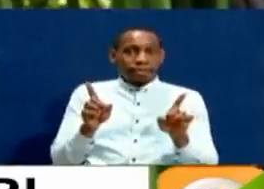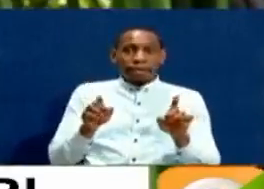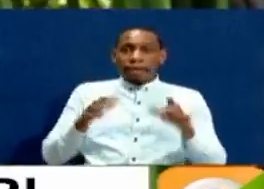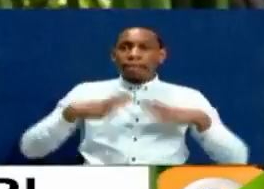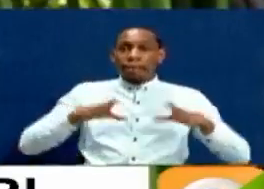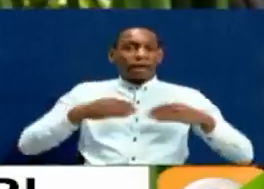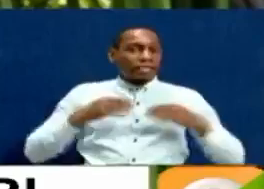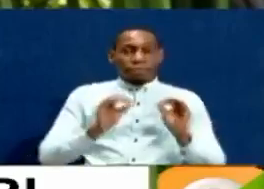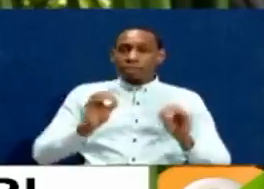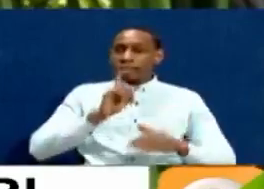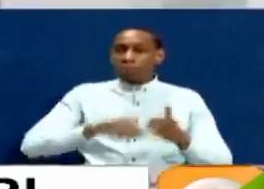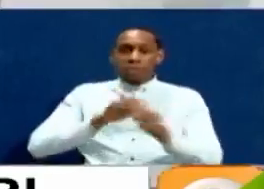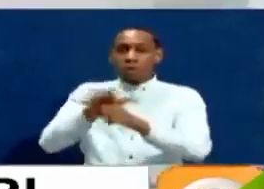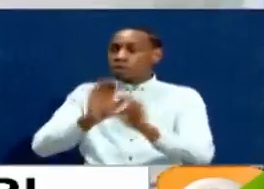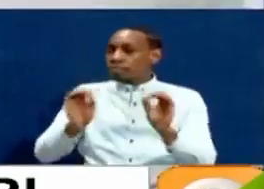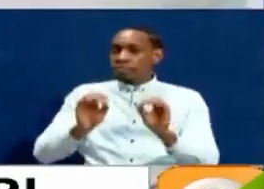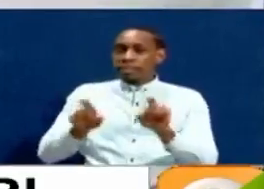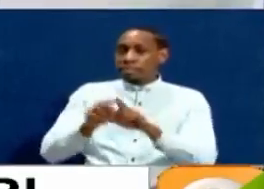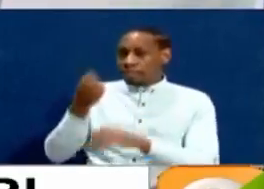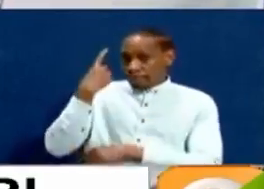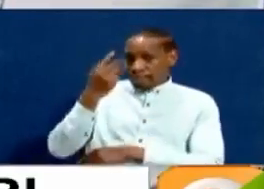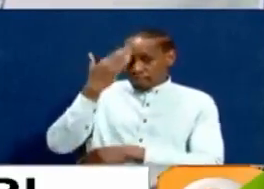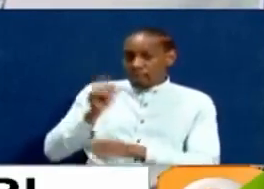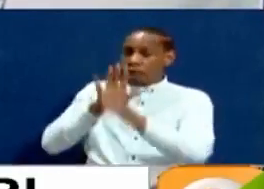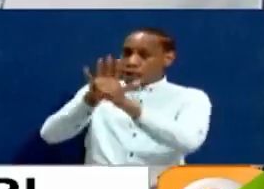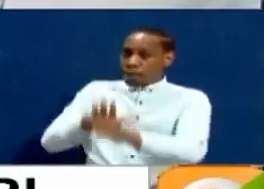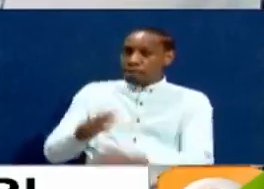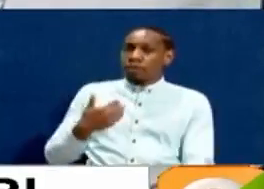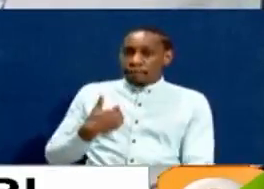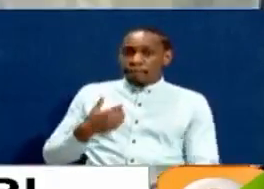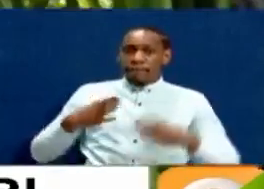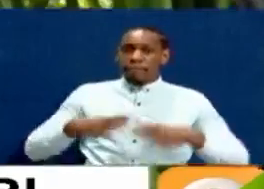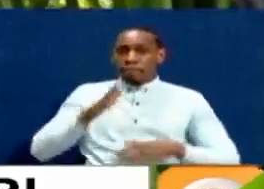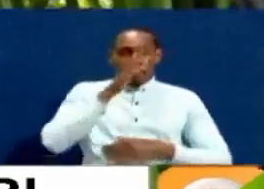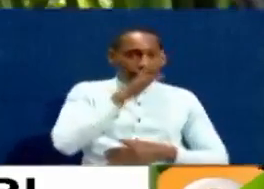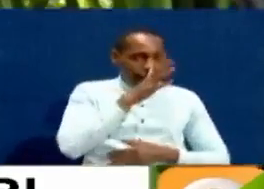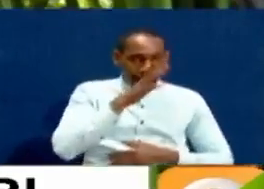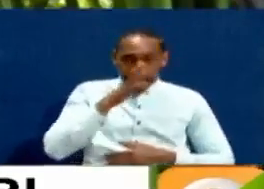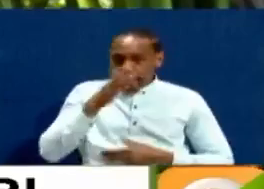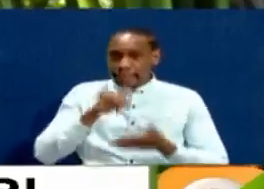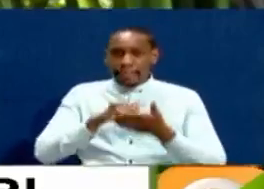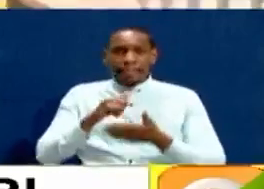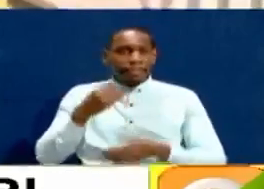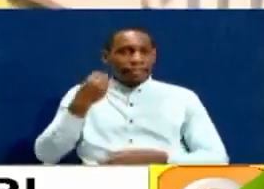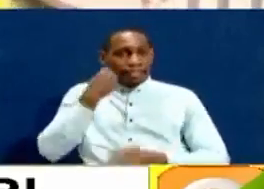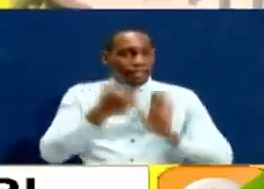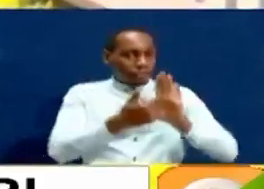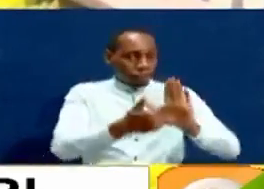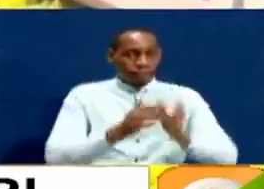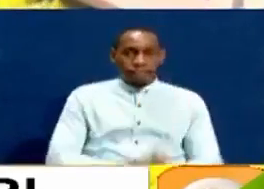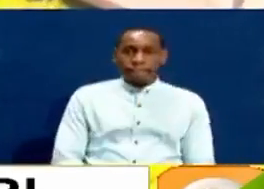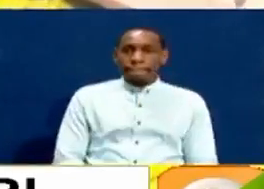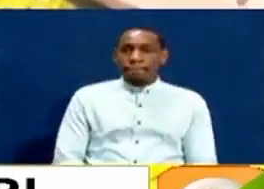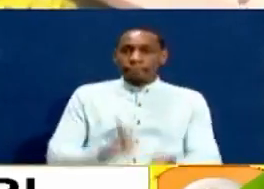in denial and they say this is not COVID because I understand it's because of stigma. So they go and lie. They lie about their symptoms.